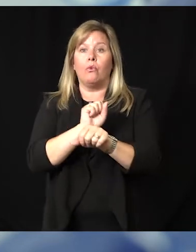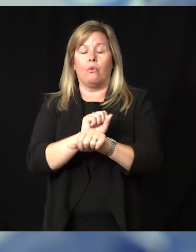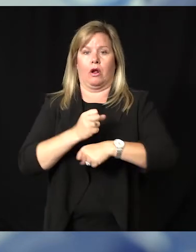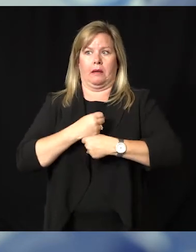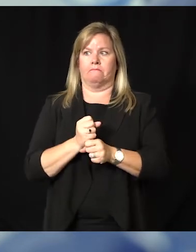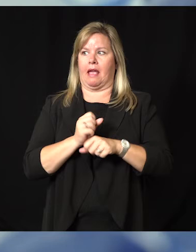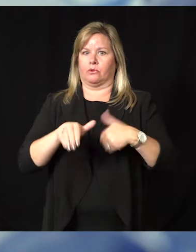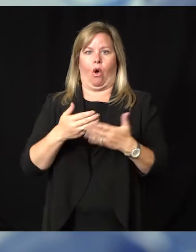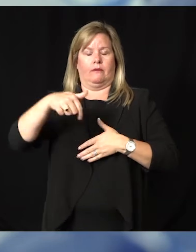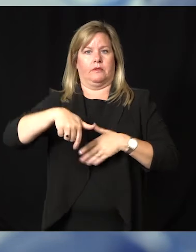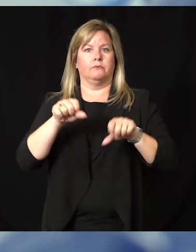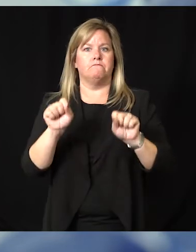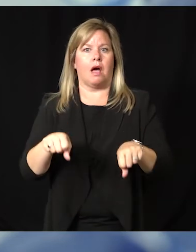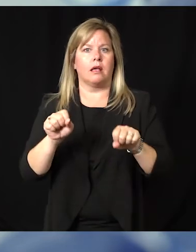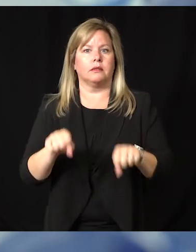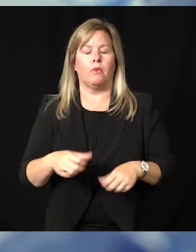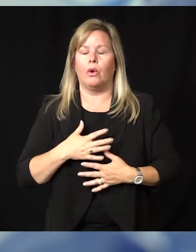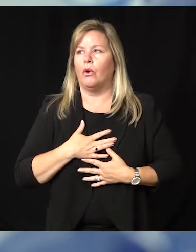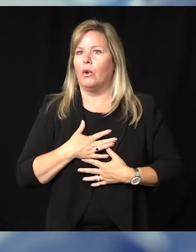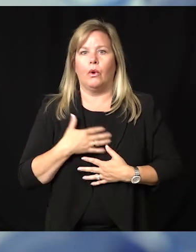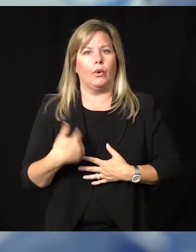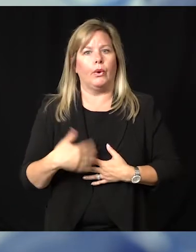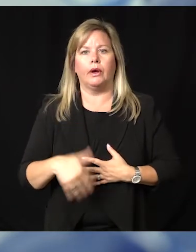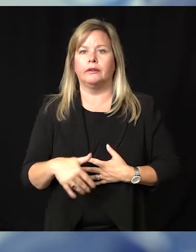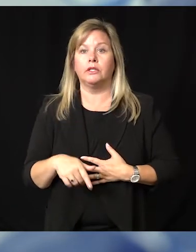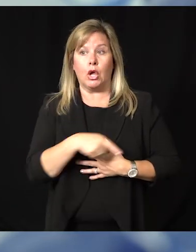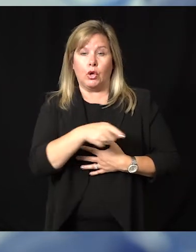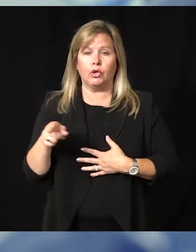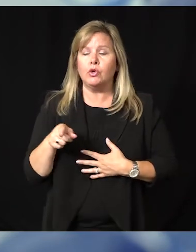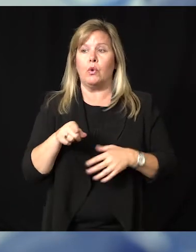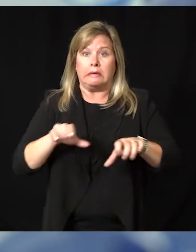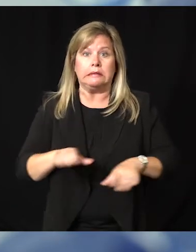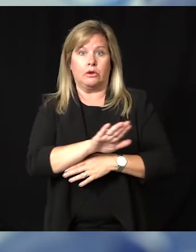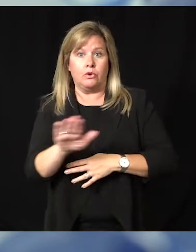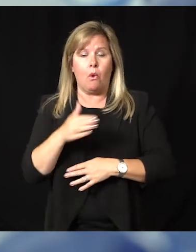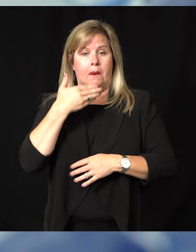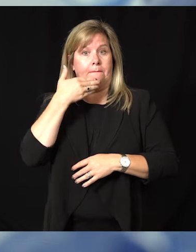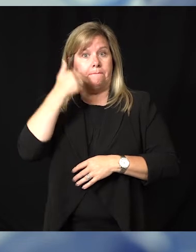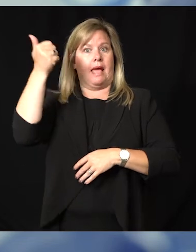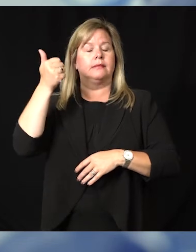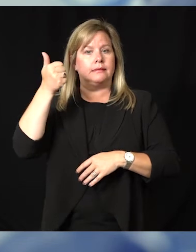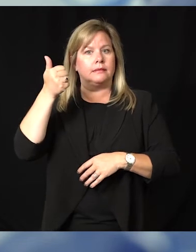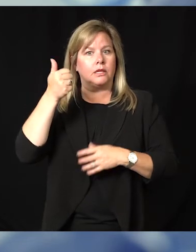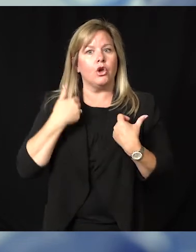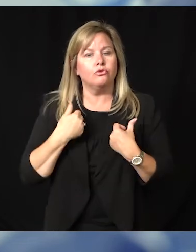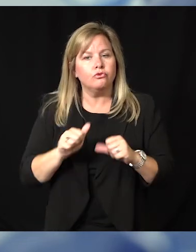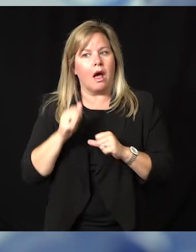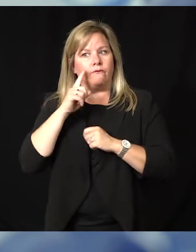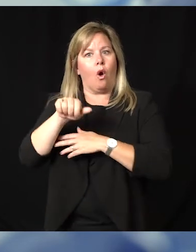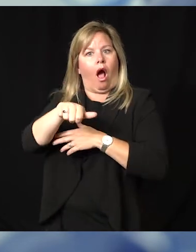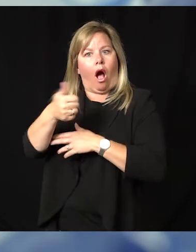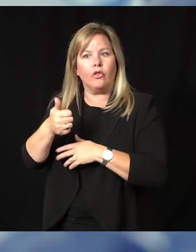makes everything else possible. You also rose to the occasion and did so while doing your best to ensure that